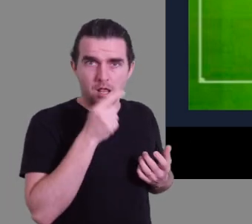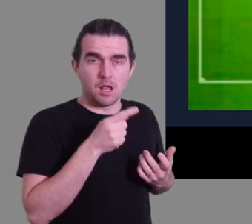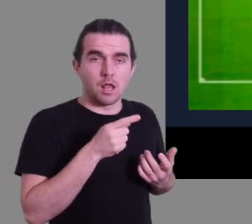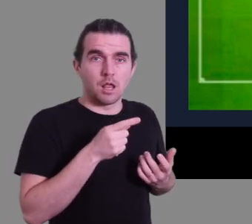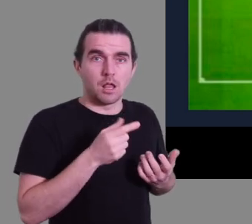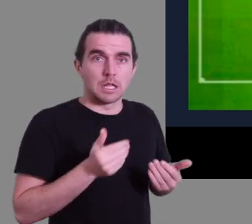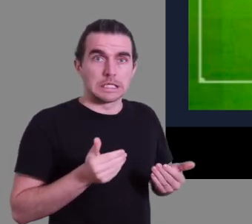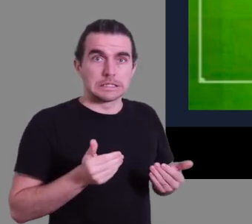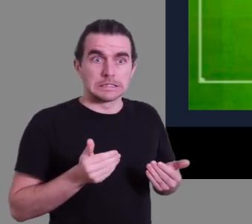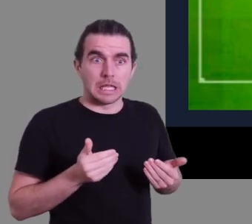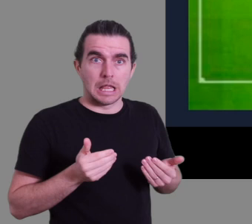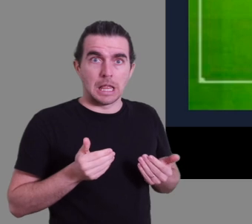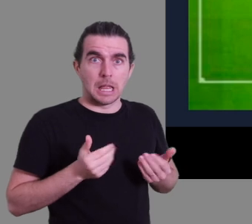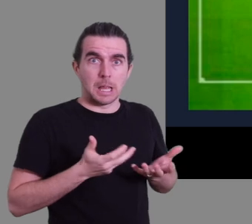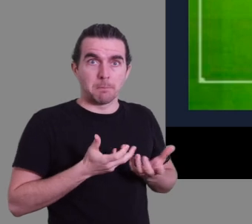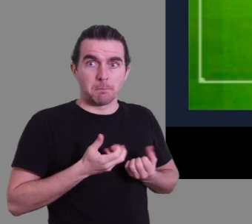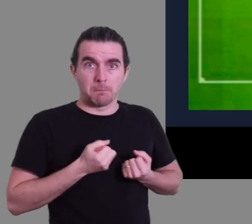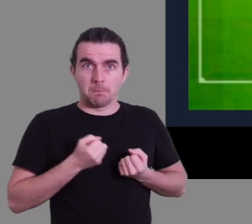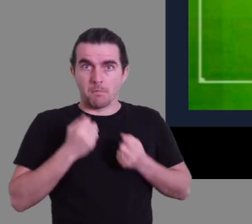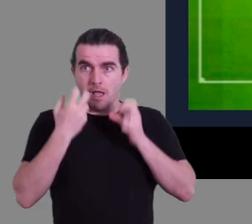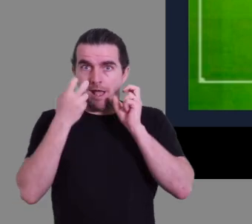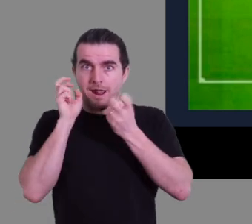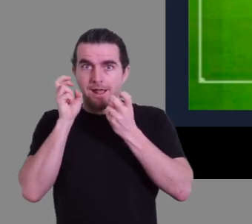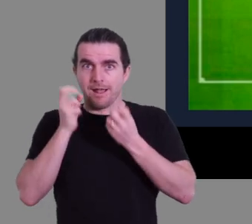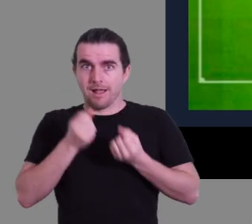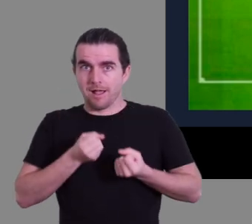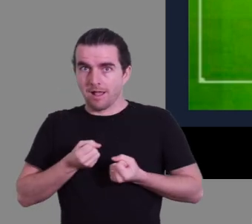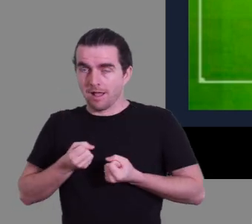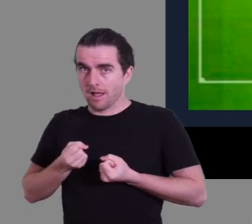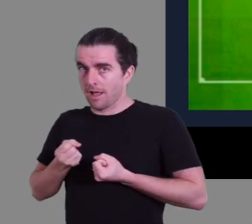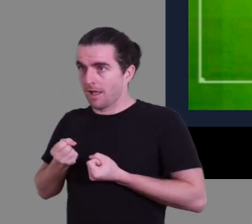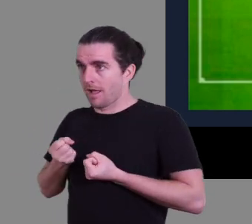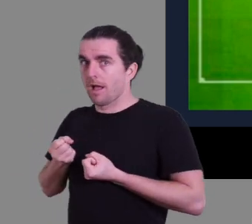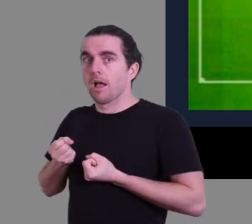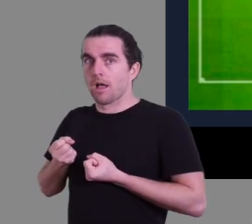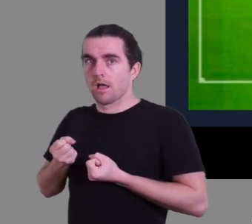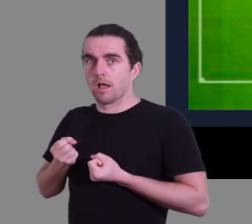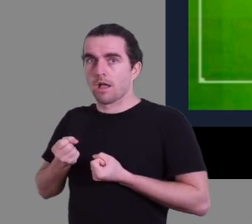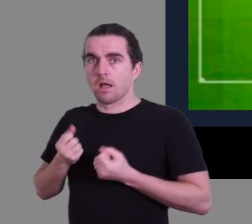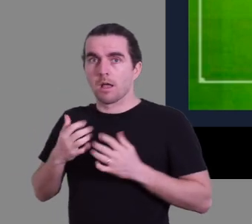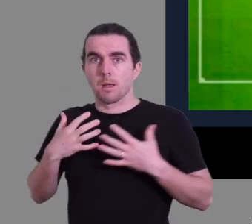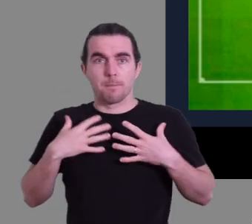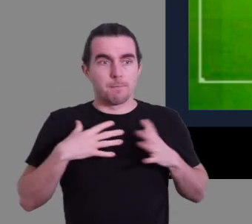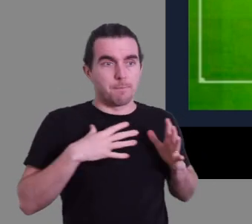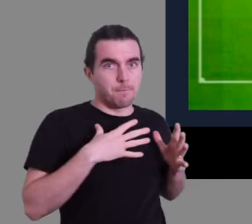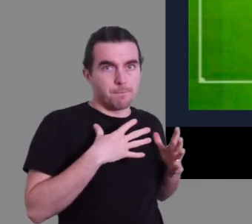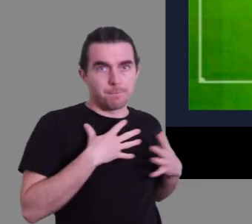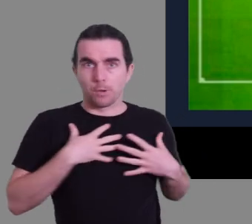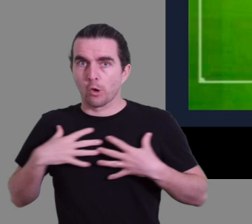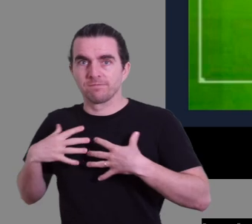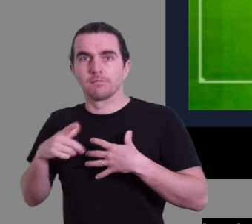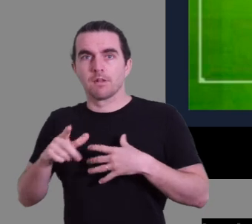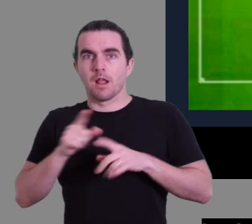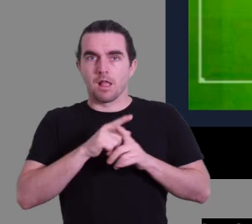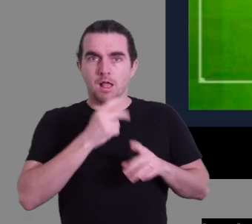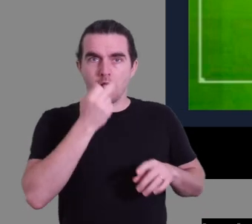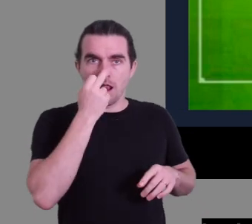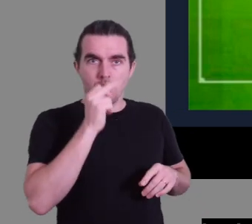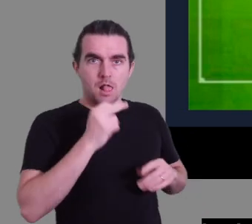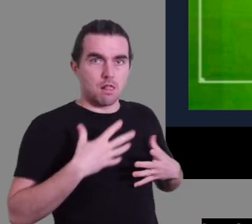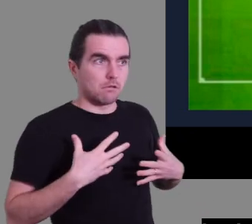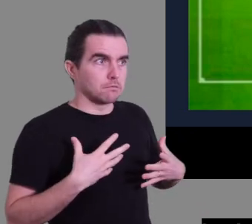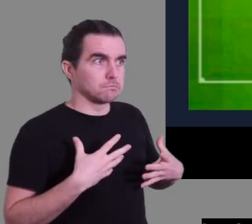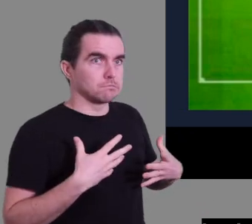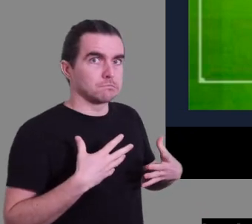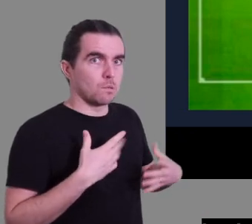dropped deeper, he's scanned, so his position, his scanning, his movement, his footwork. Then a body work to look